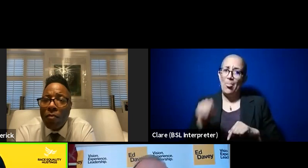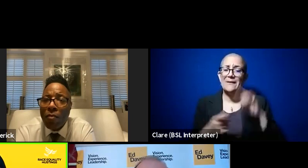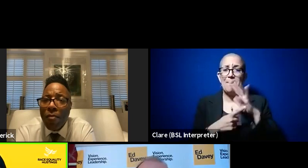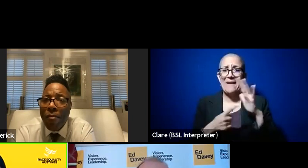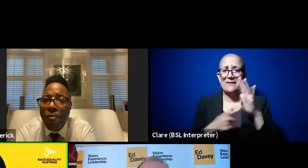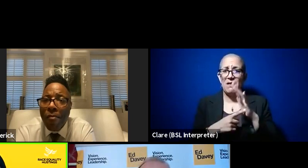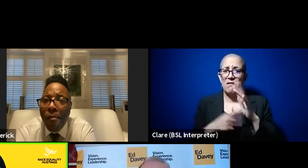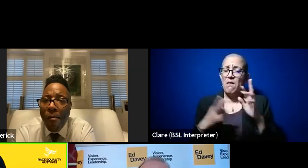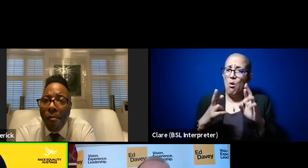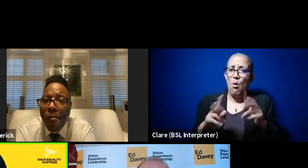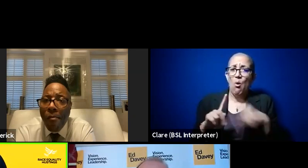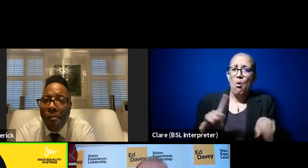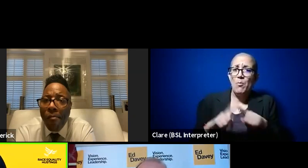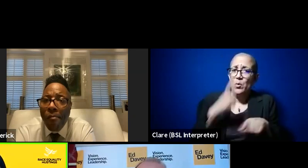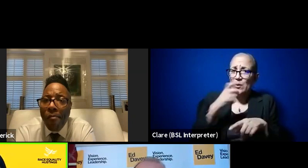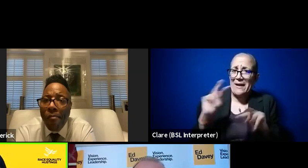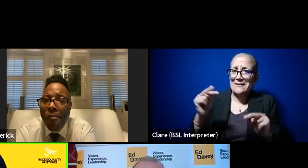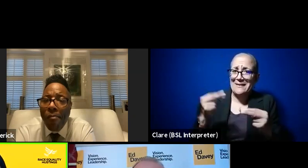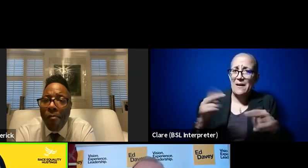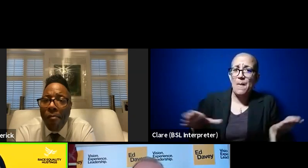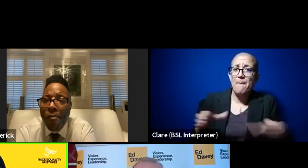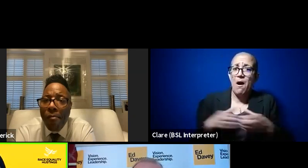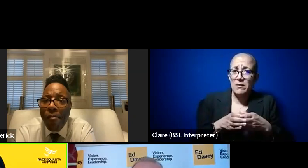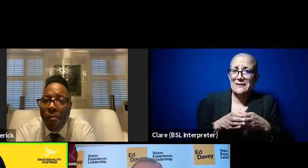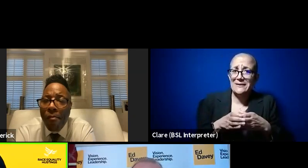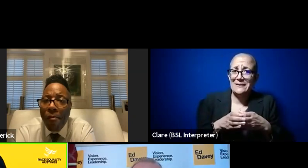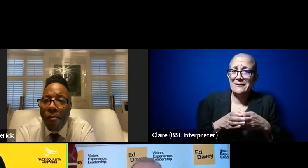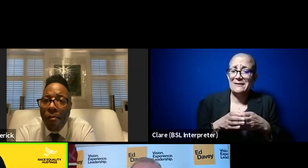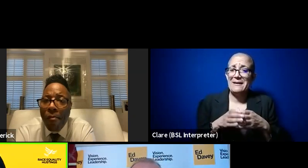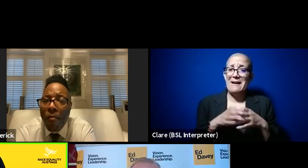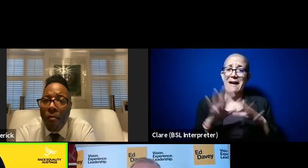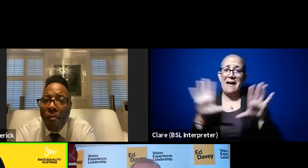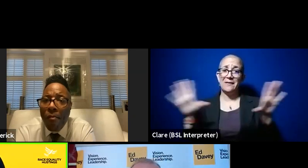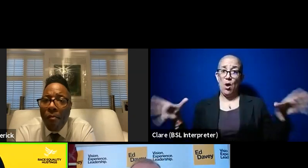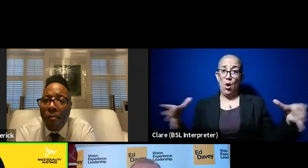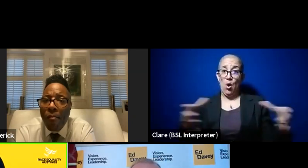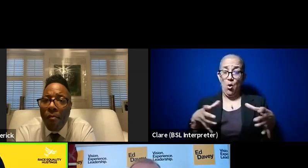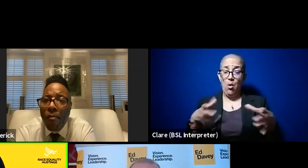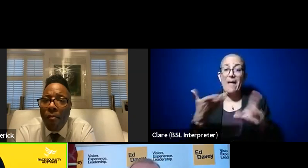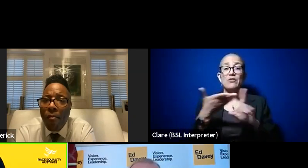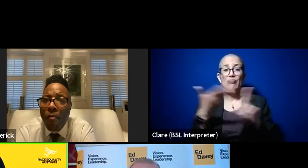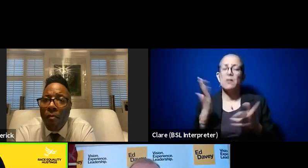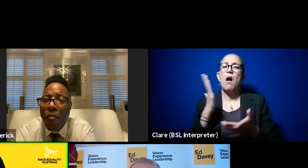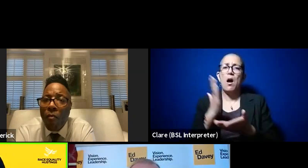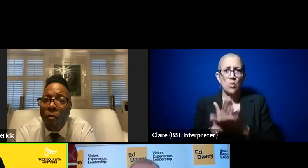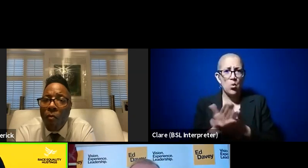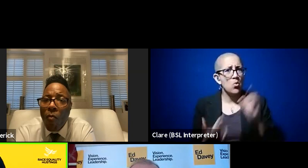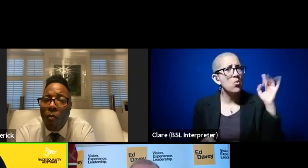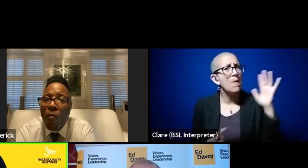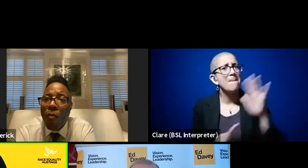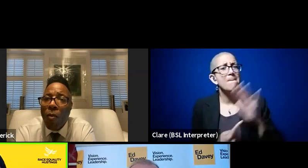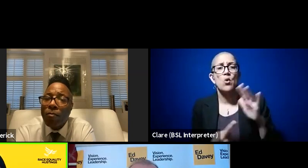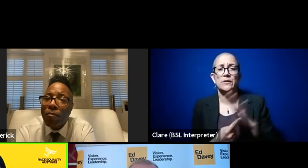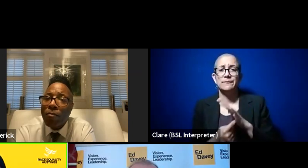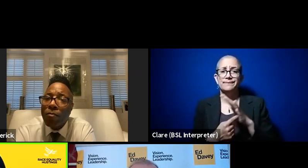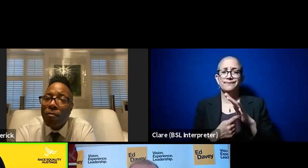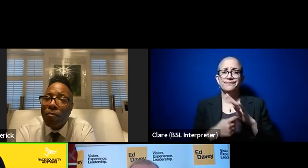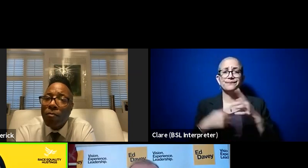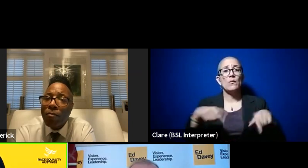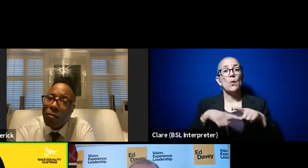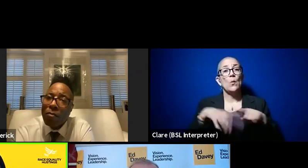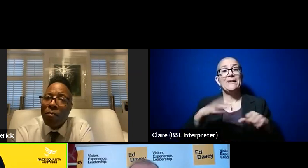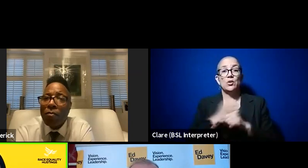see that the party as a whole has recognized how important this is, and that what we need to do is